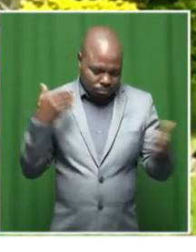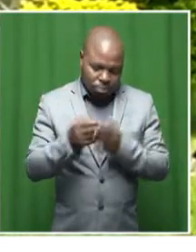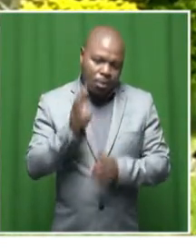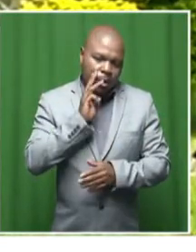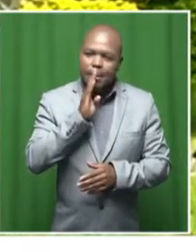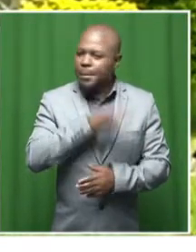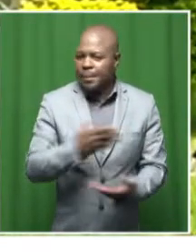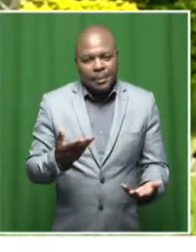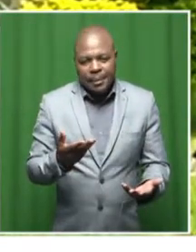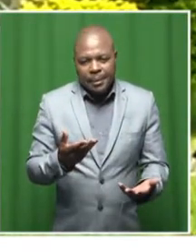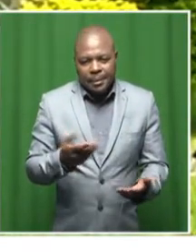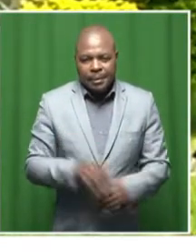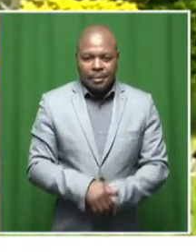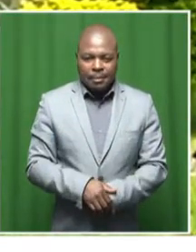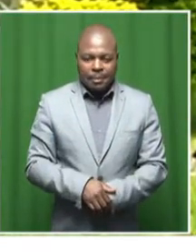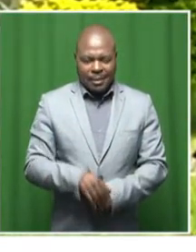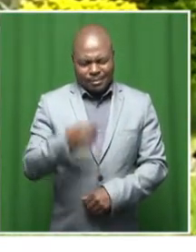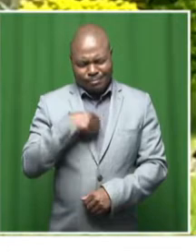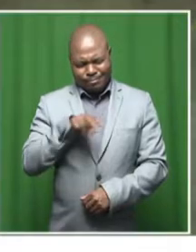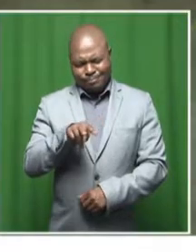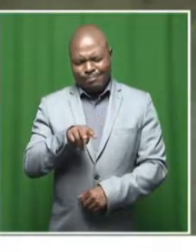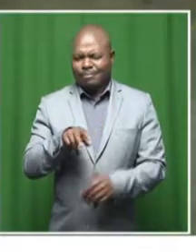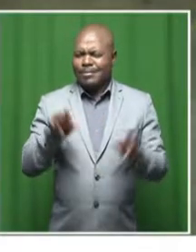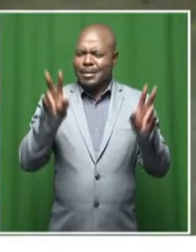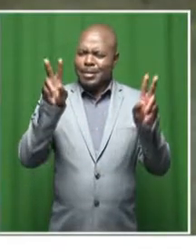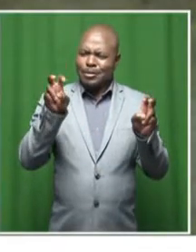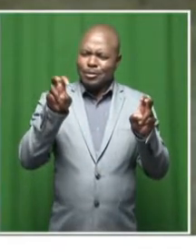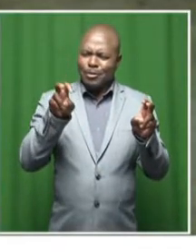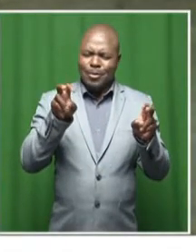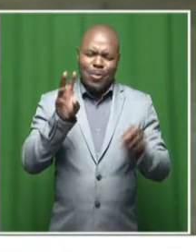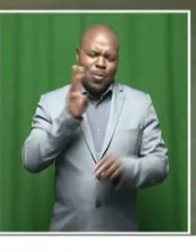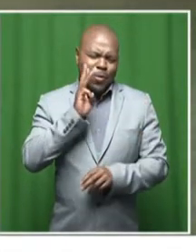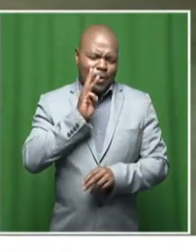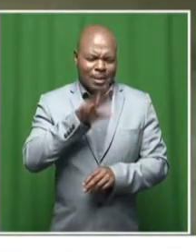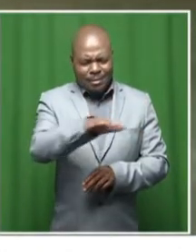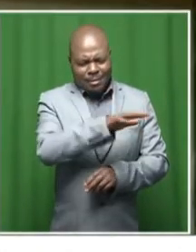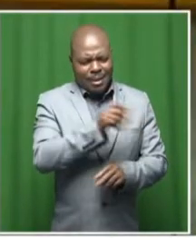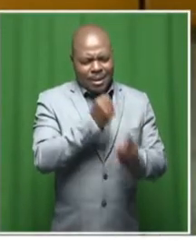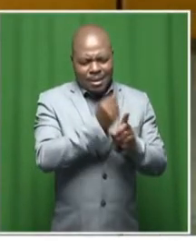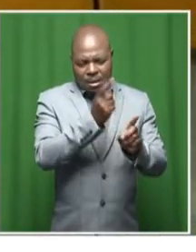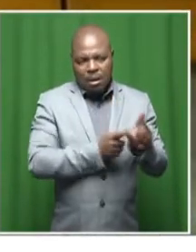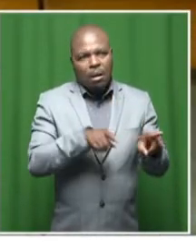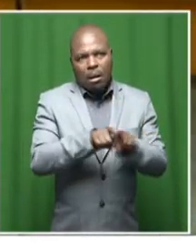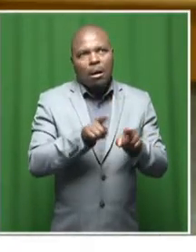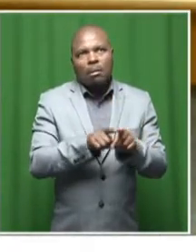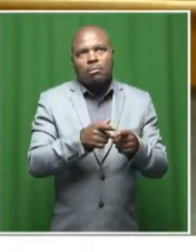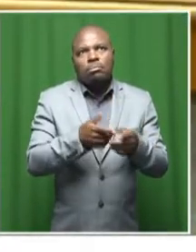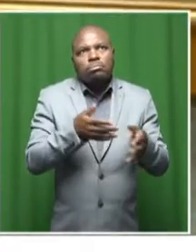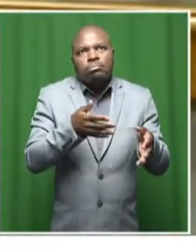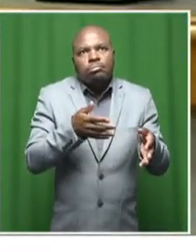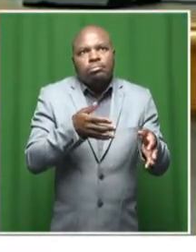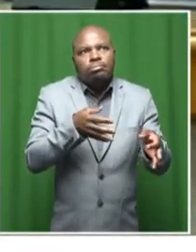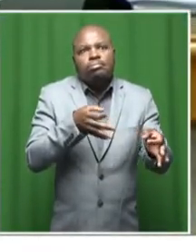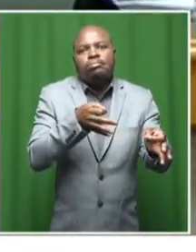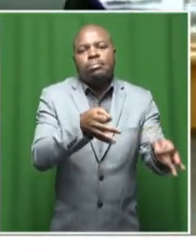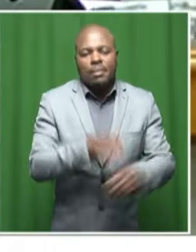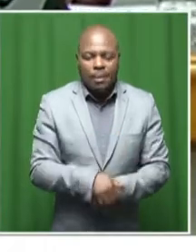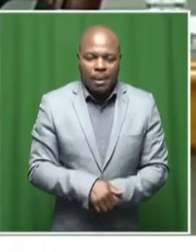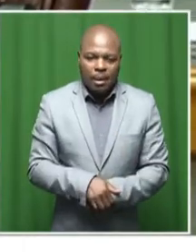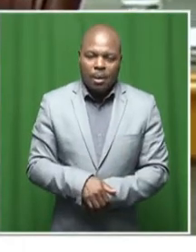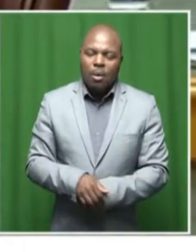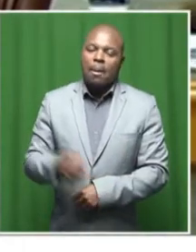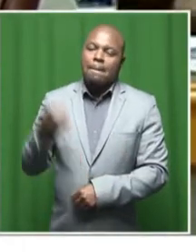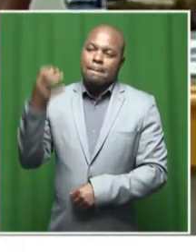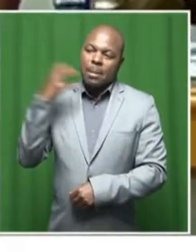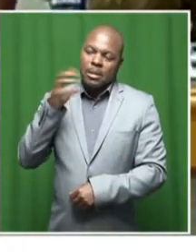water. It seems as this issue of water here in Giyani, it will be a song. The Office of Water Affairs and Sanitation